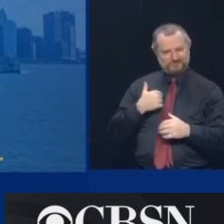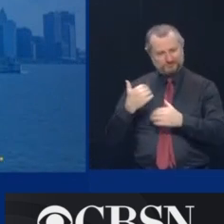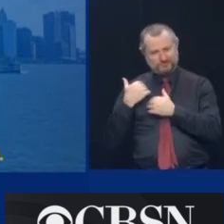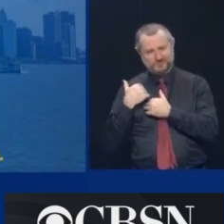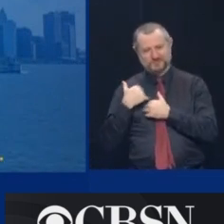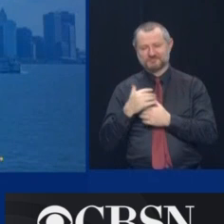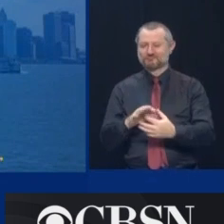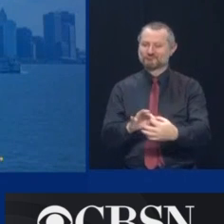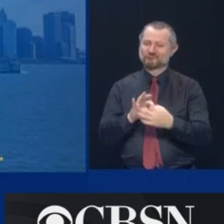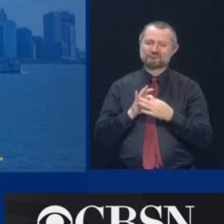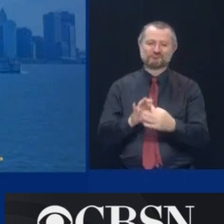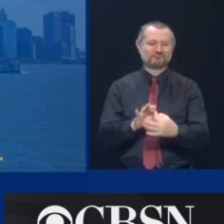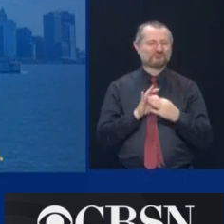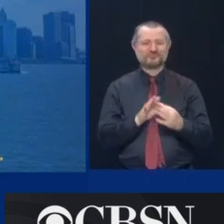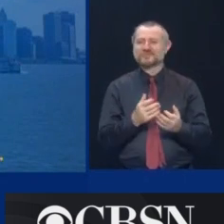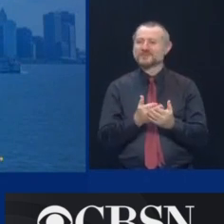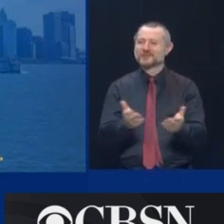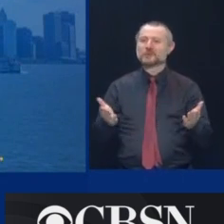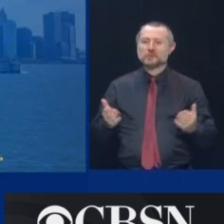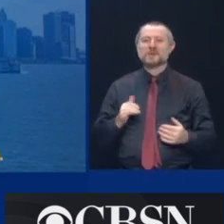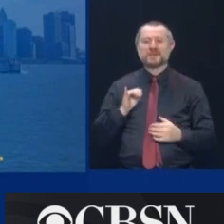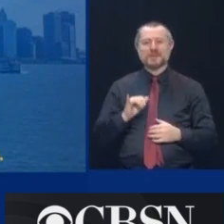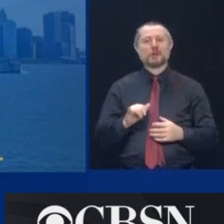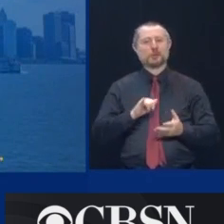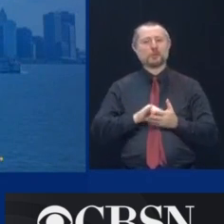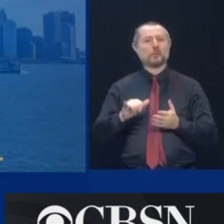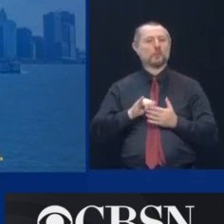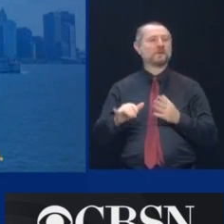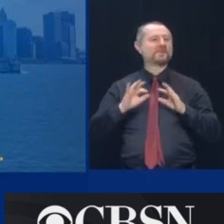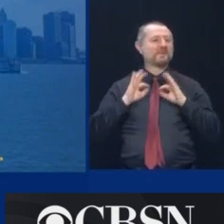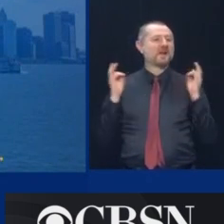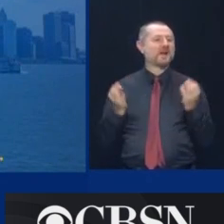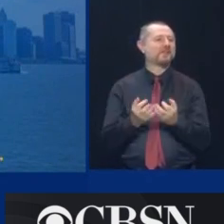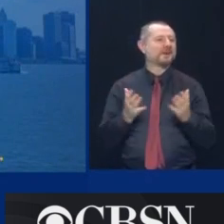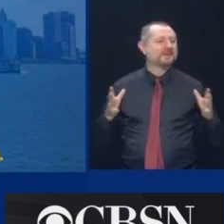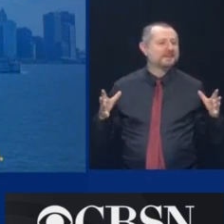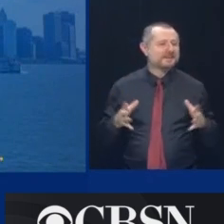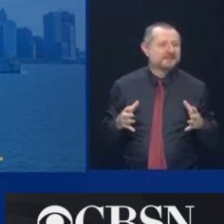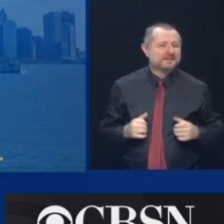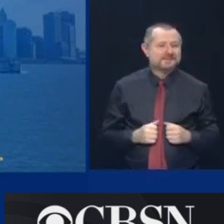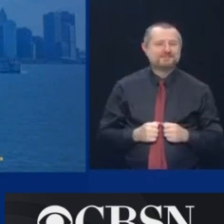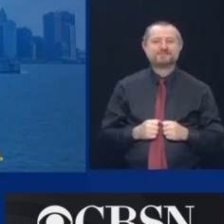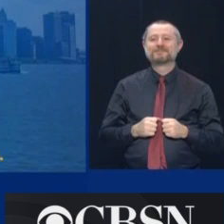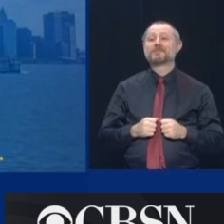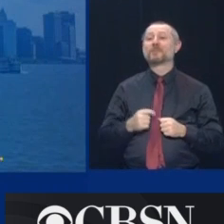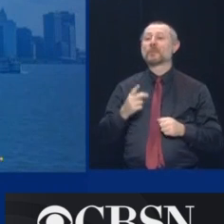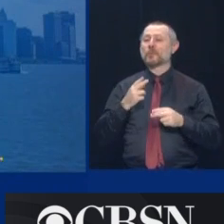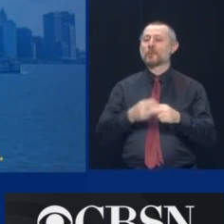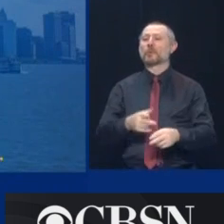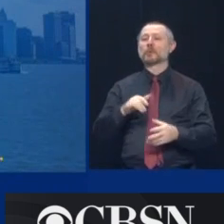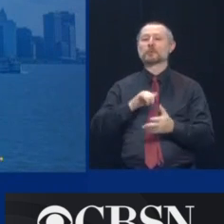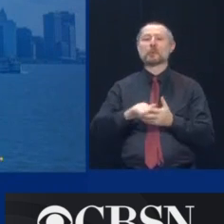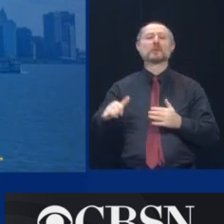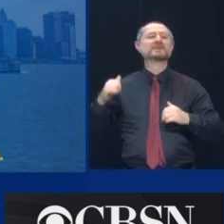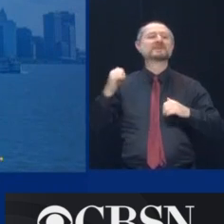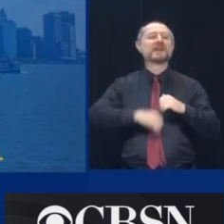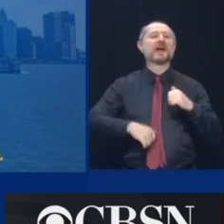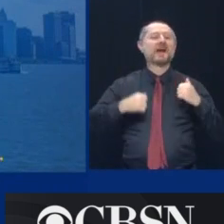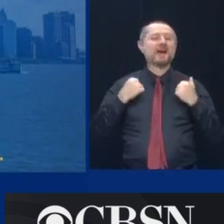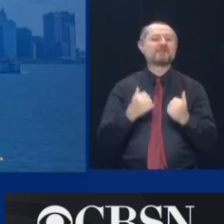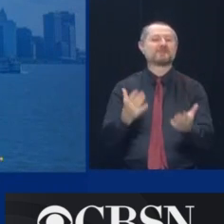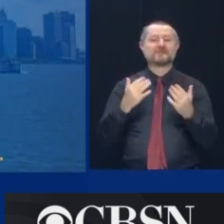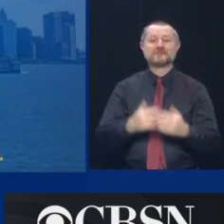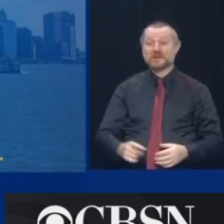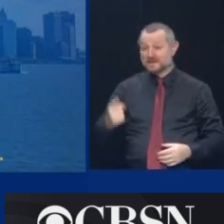you. And that's the family of New York. And that's what we call New York tough. We're